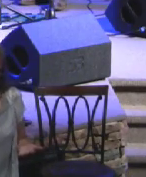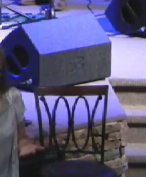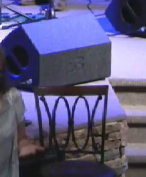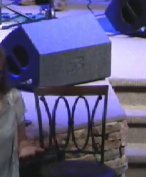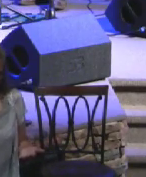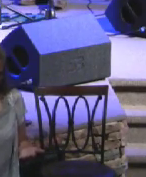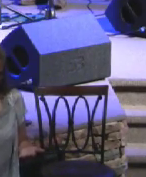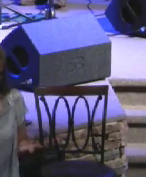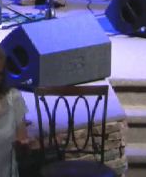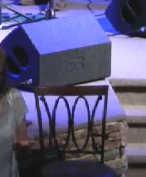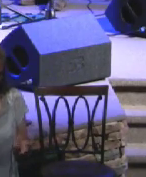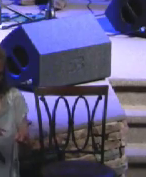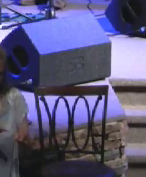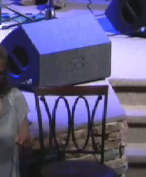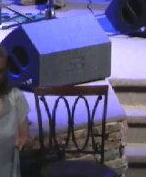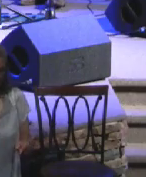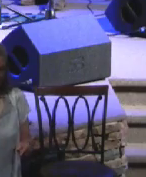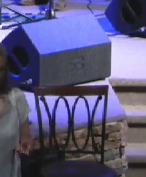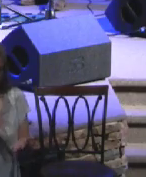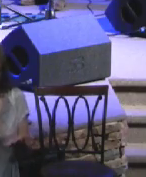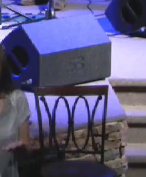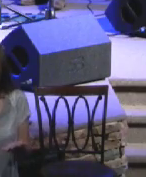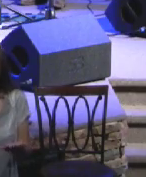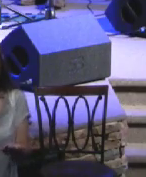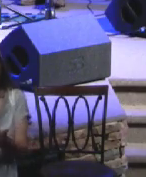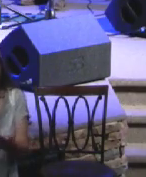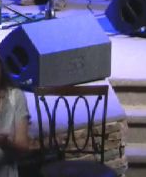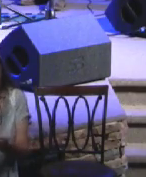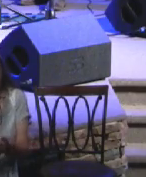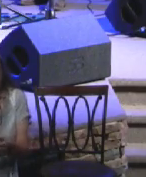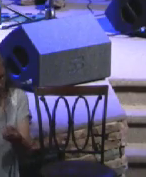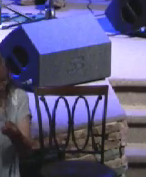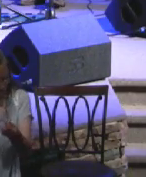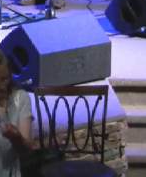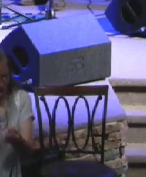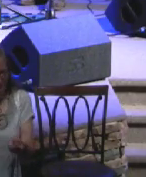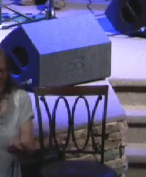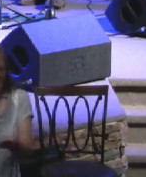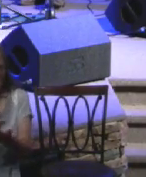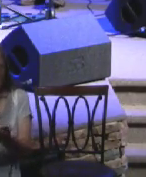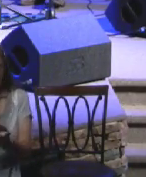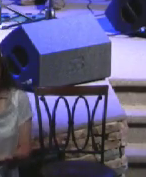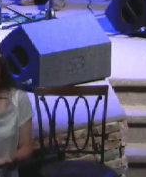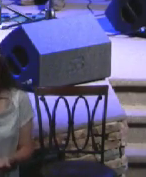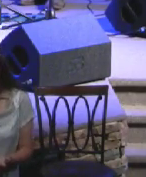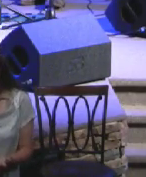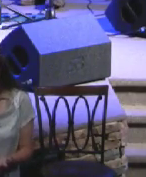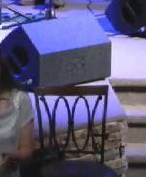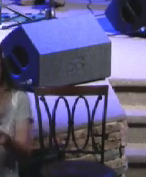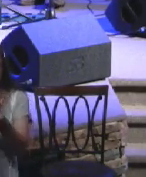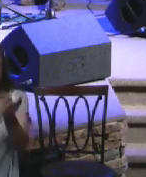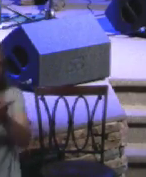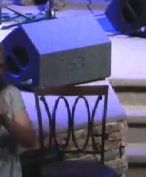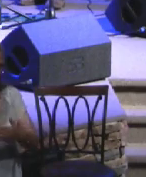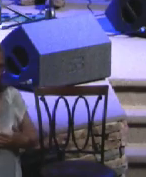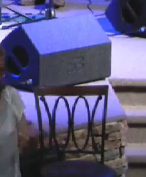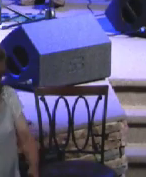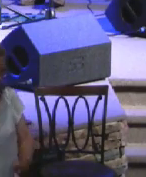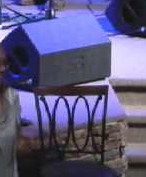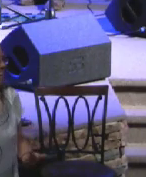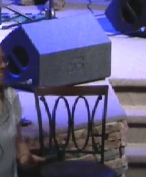do step out, there is that good chance my good, good Father is going to change my